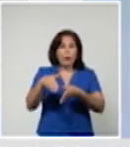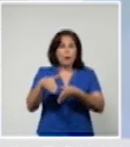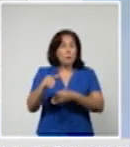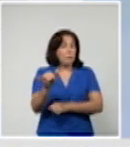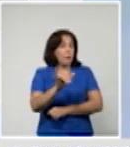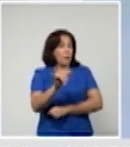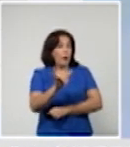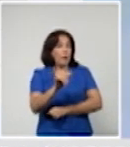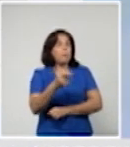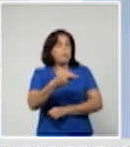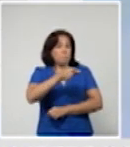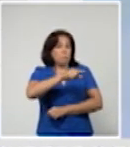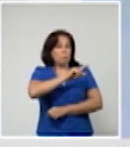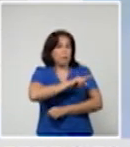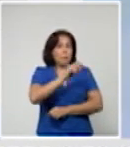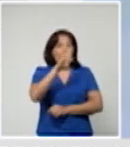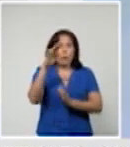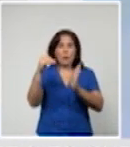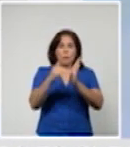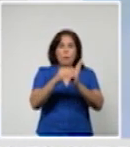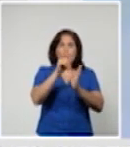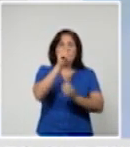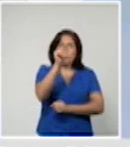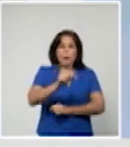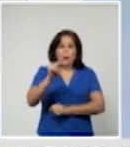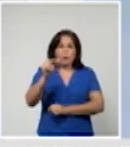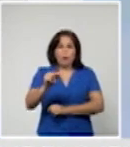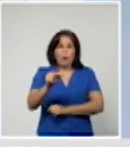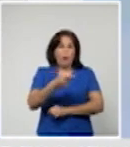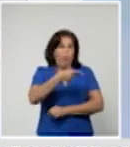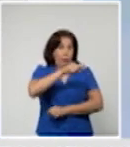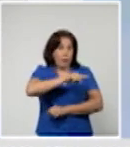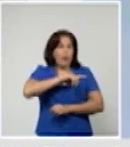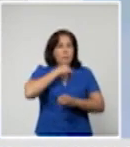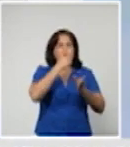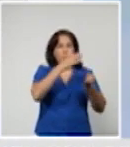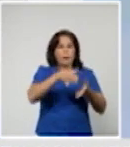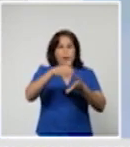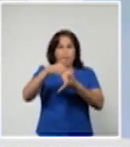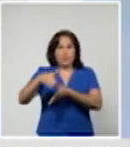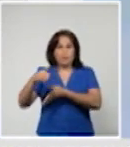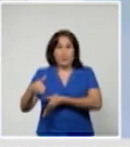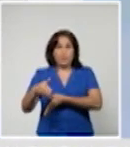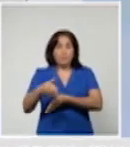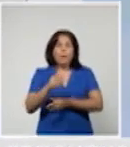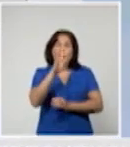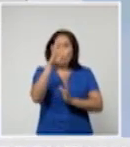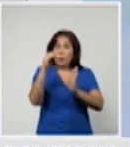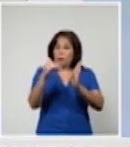Yesterday, over 4,000 people died of the virus,